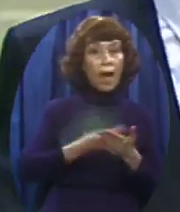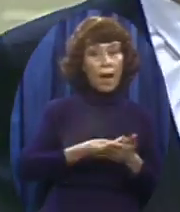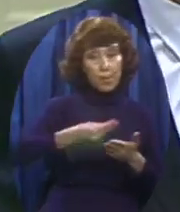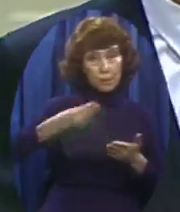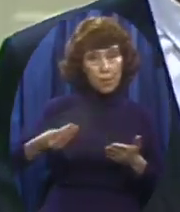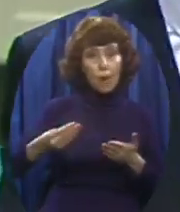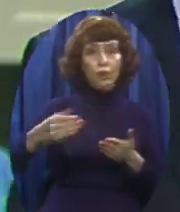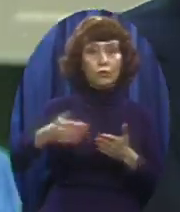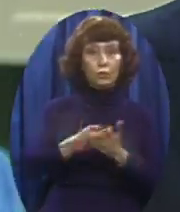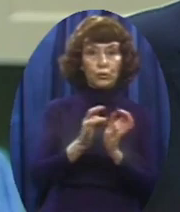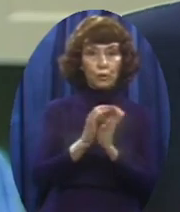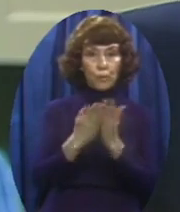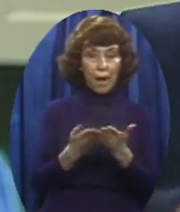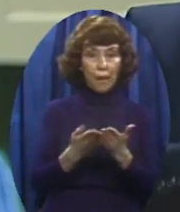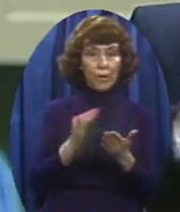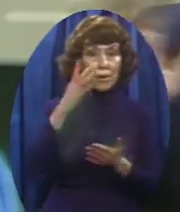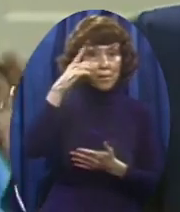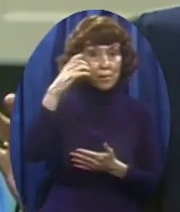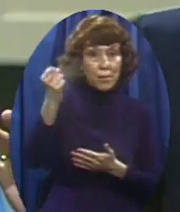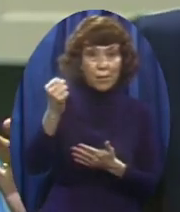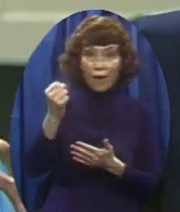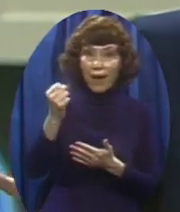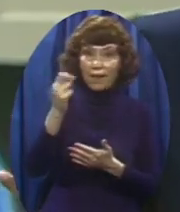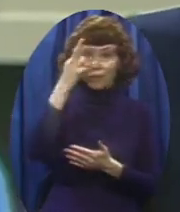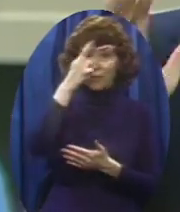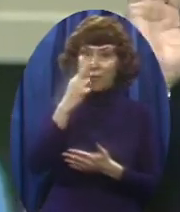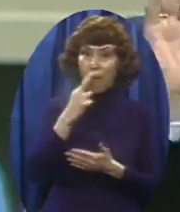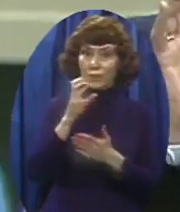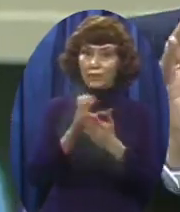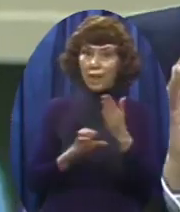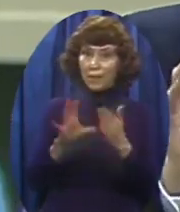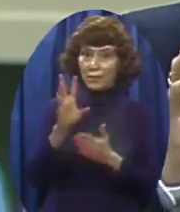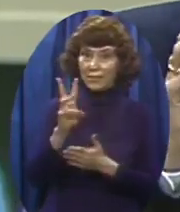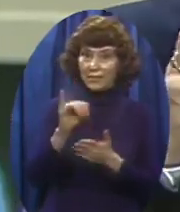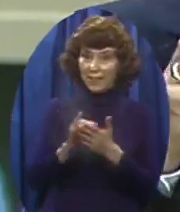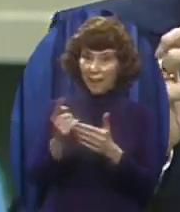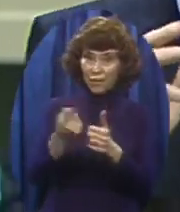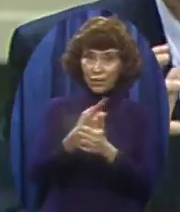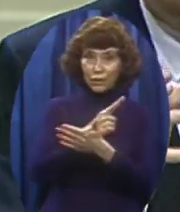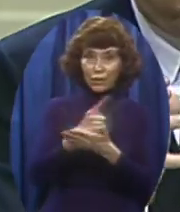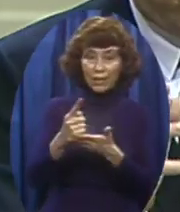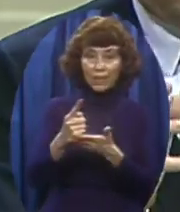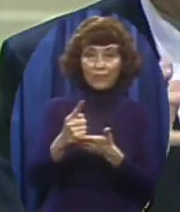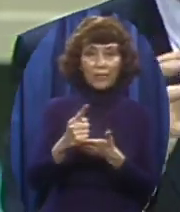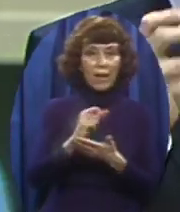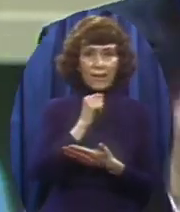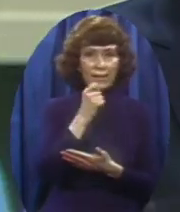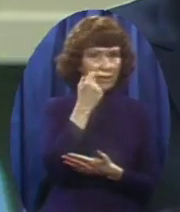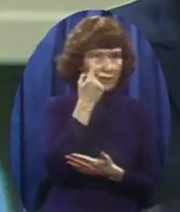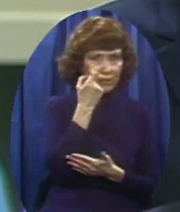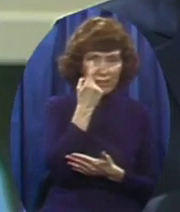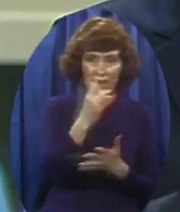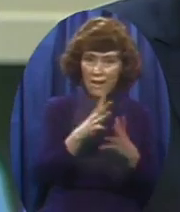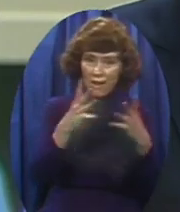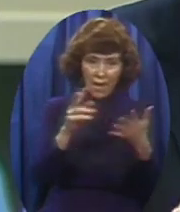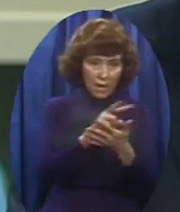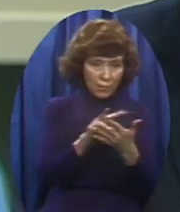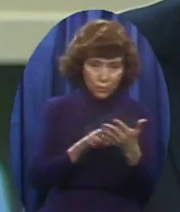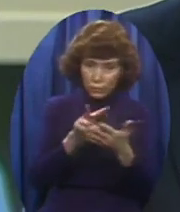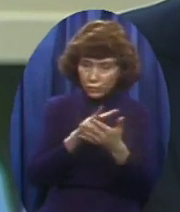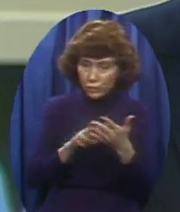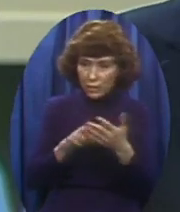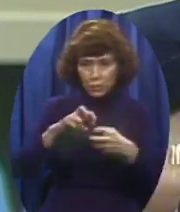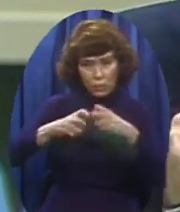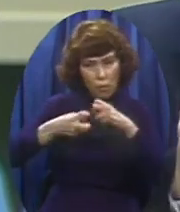memorized Romans 6 that first week, didn't understand a lot of what I was reading, and I was having a problem with digesting these deep